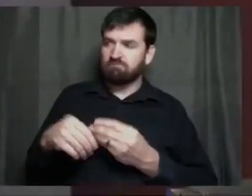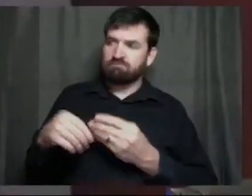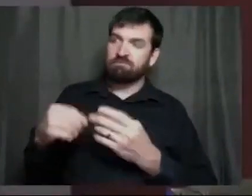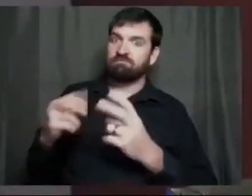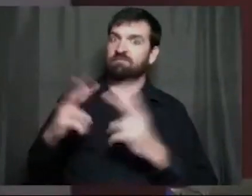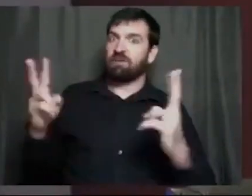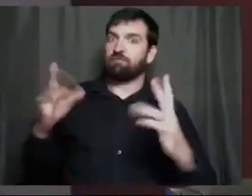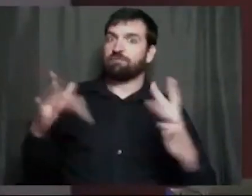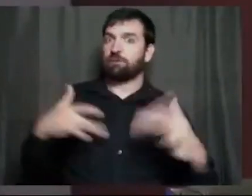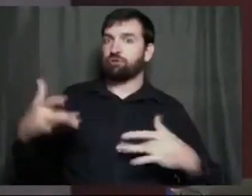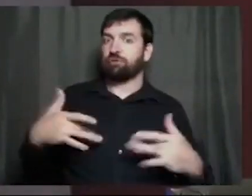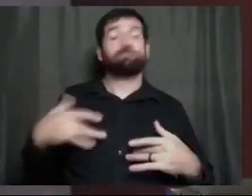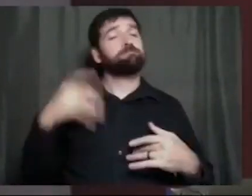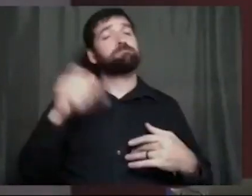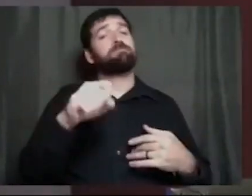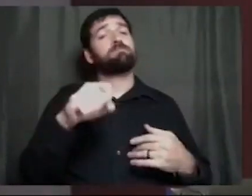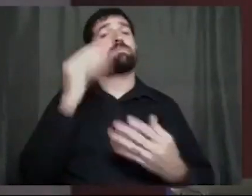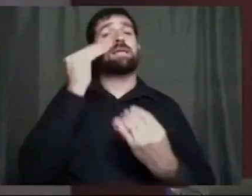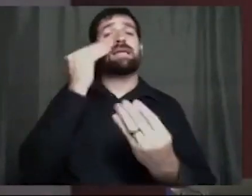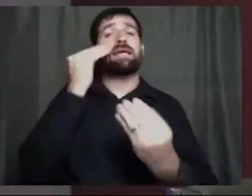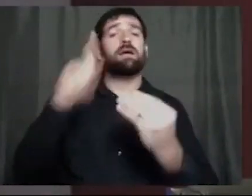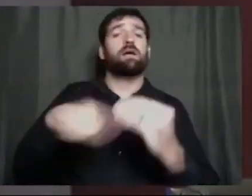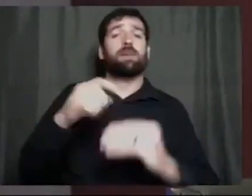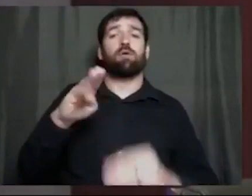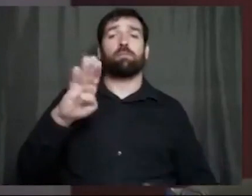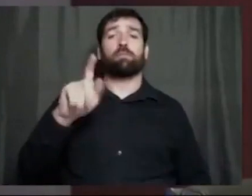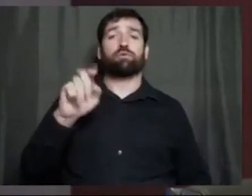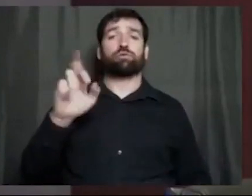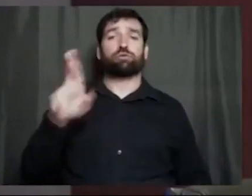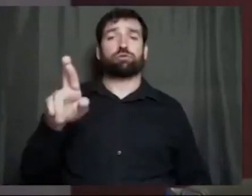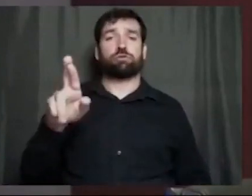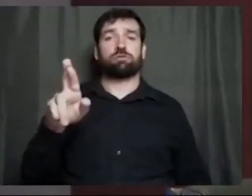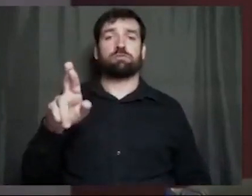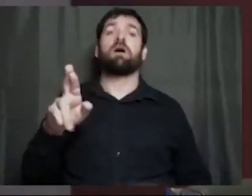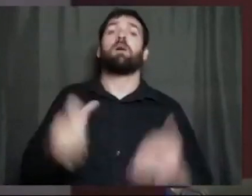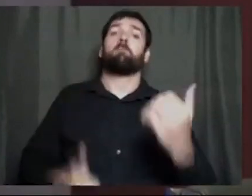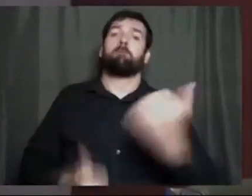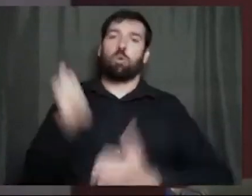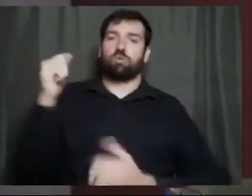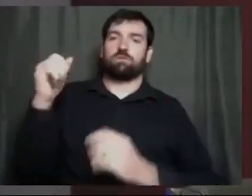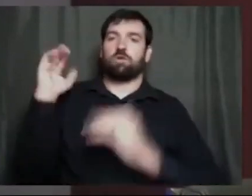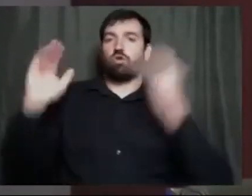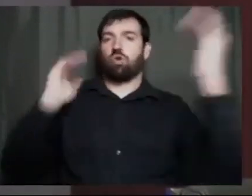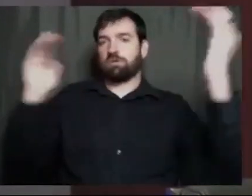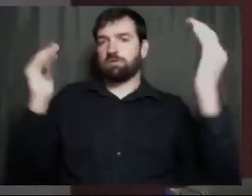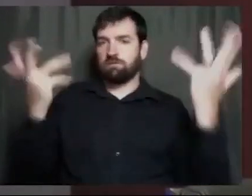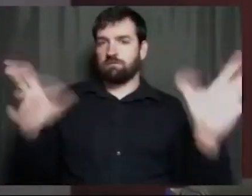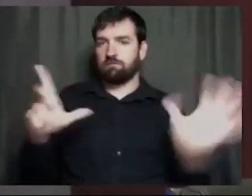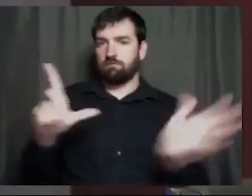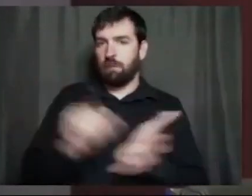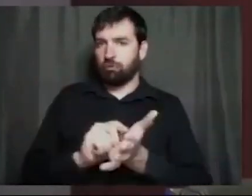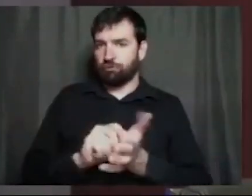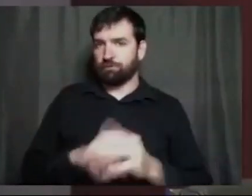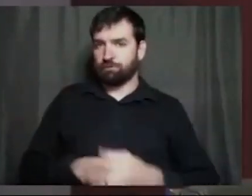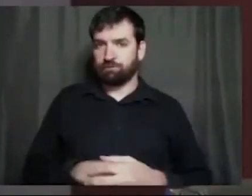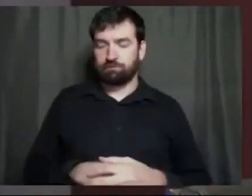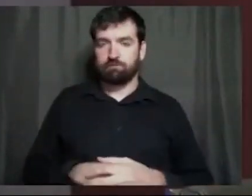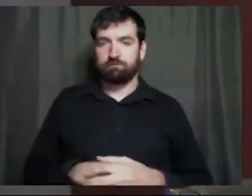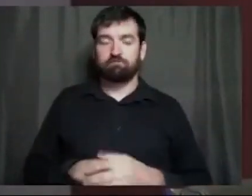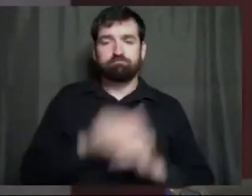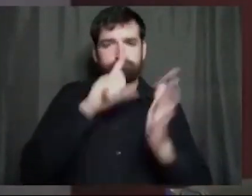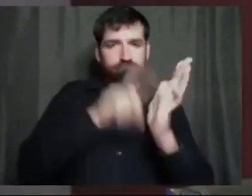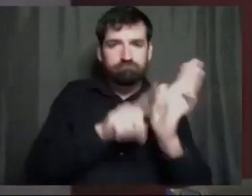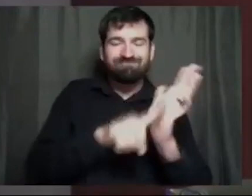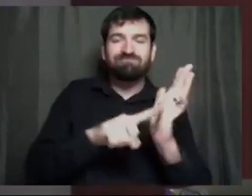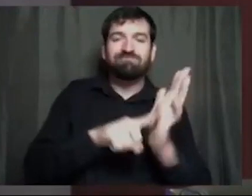Yeah, so the data on boosters is really predominantly in adults that has been published and looking at immune compromised. And most